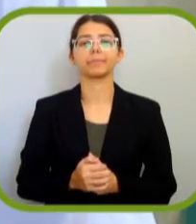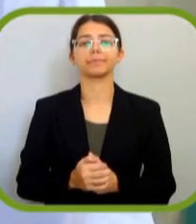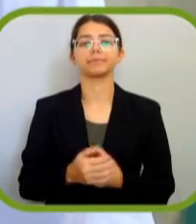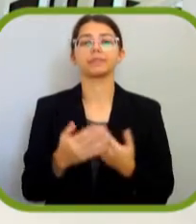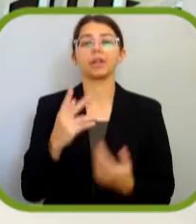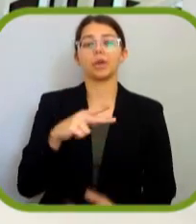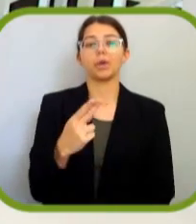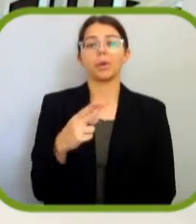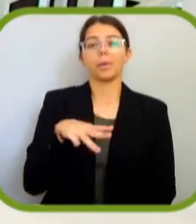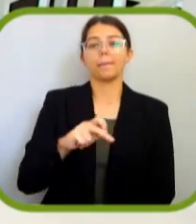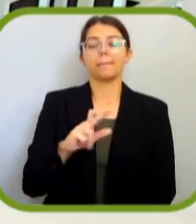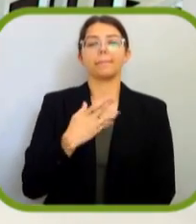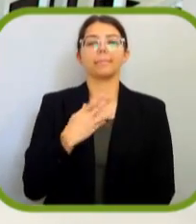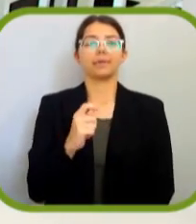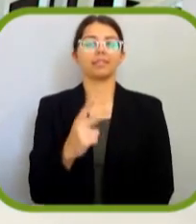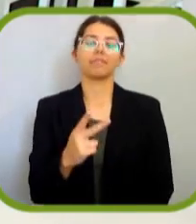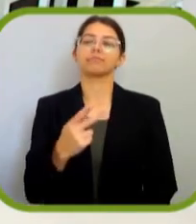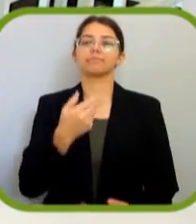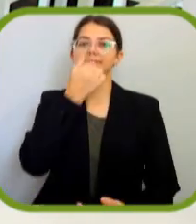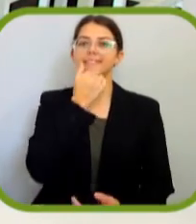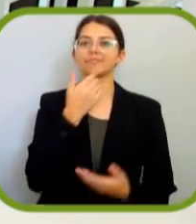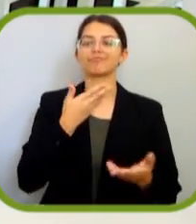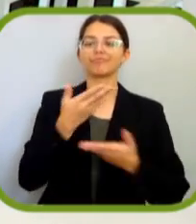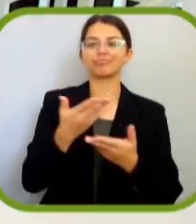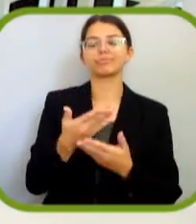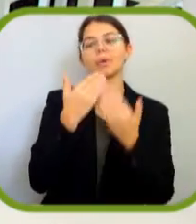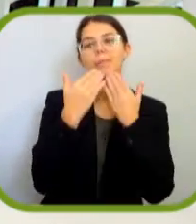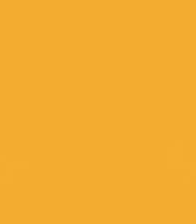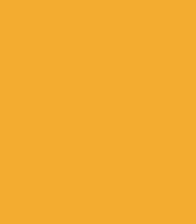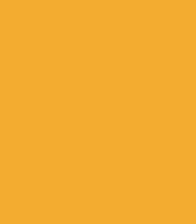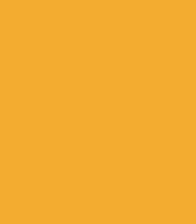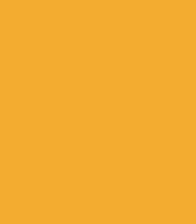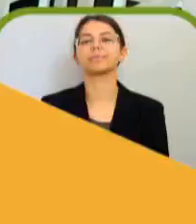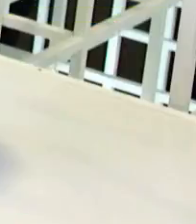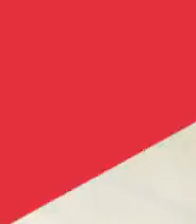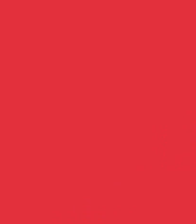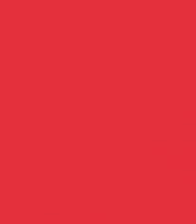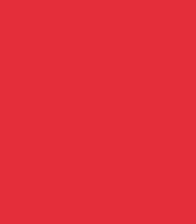was a pleasure talking to you. Thank you once more for this interview. Thank you, Thomas. Great honor to speak to you.